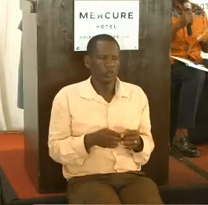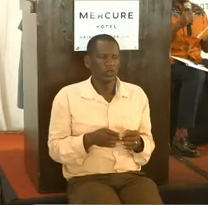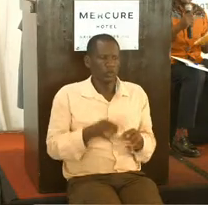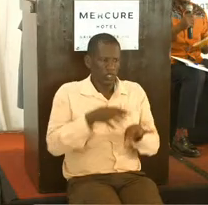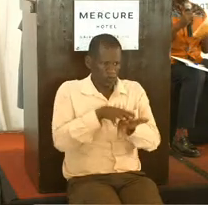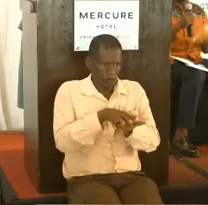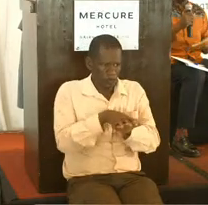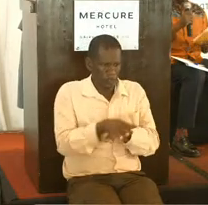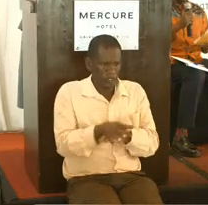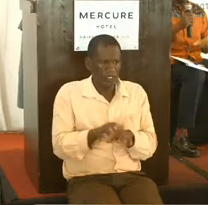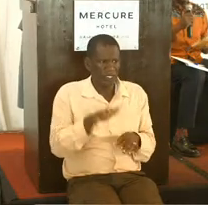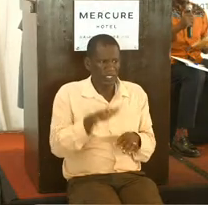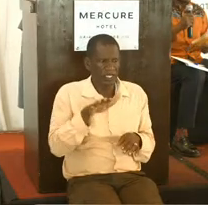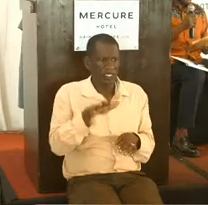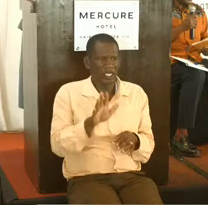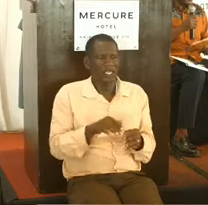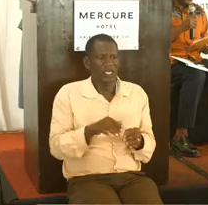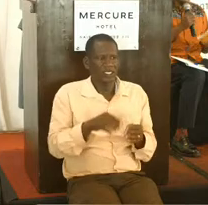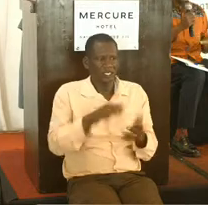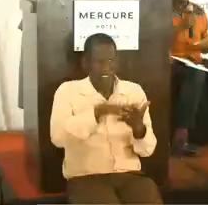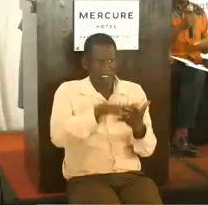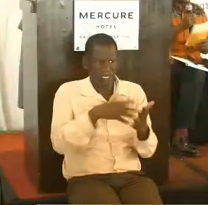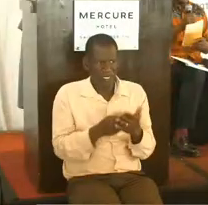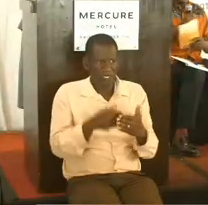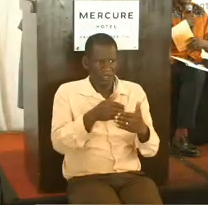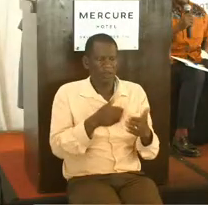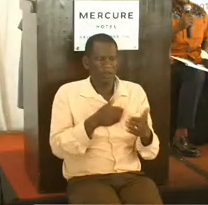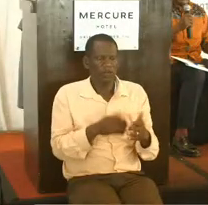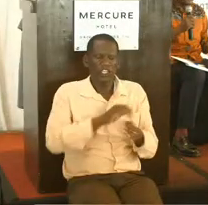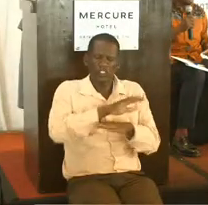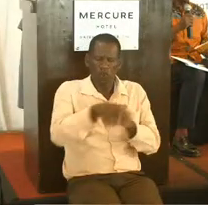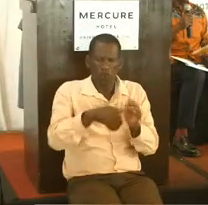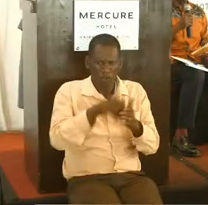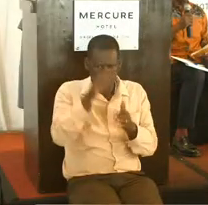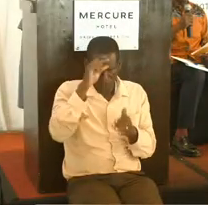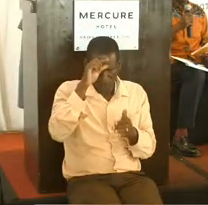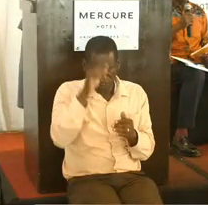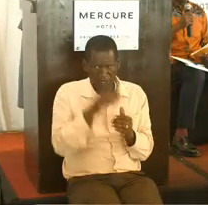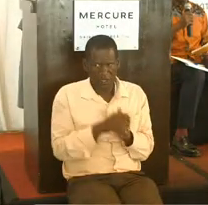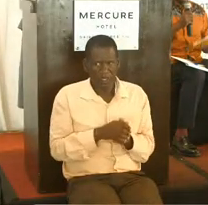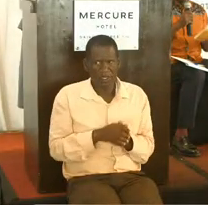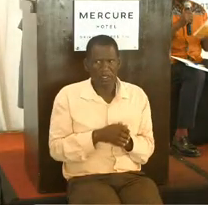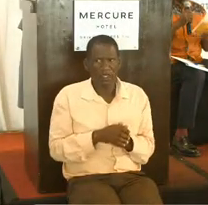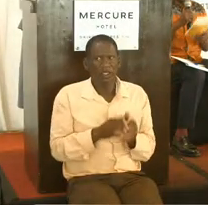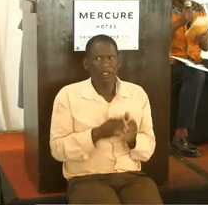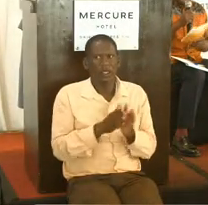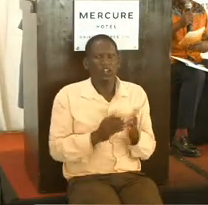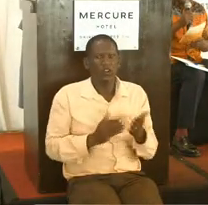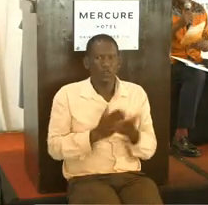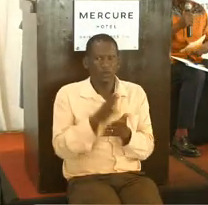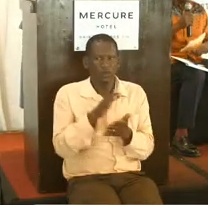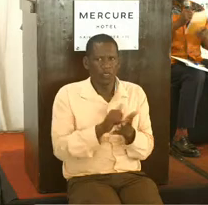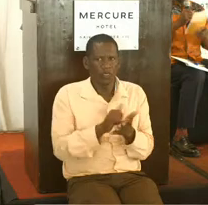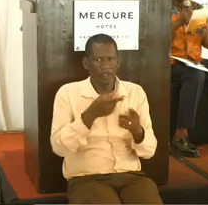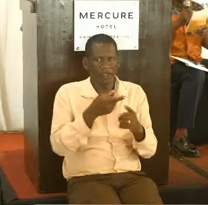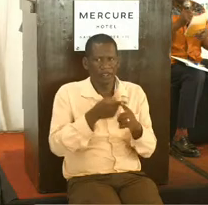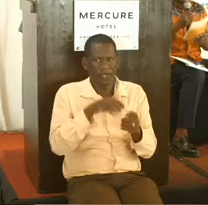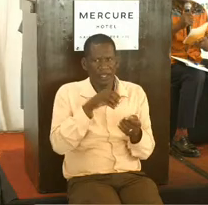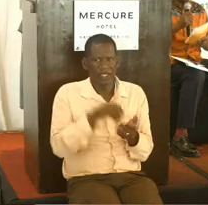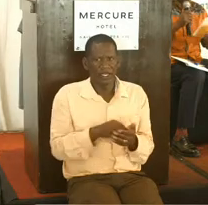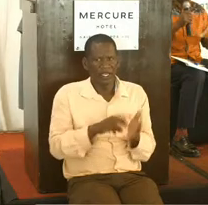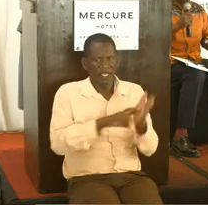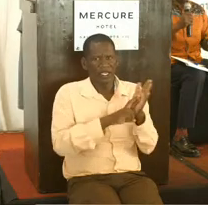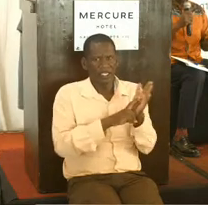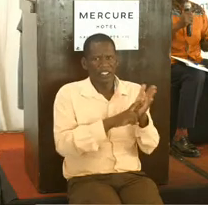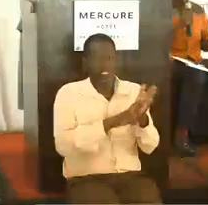influence its nature and structure because initially it was all government and through that then the